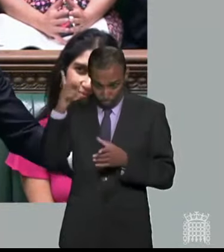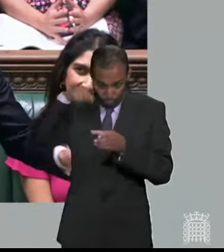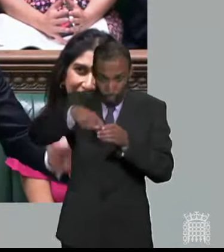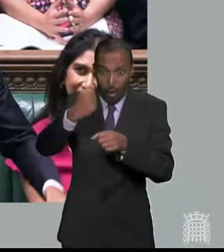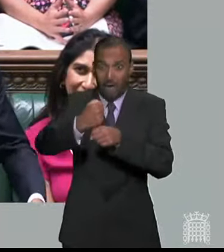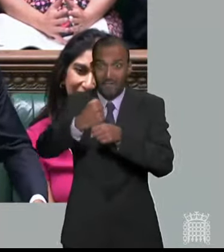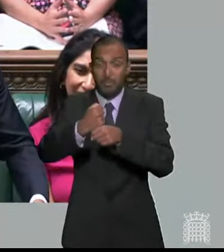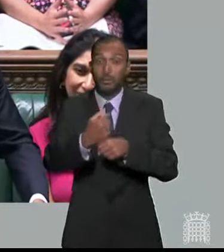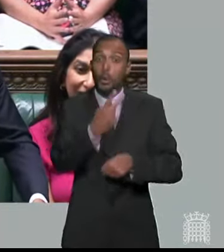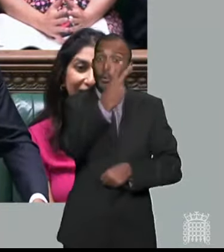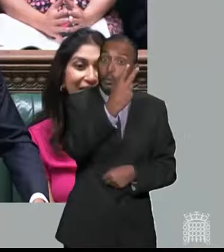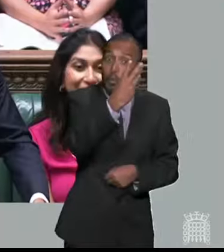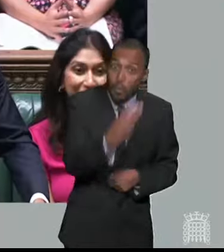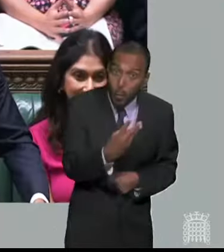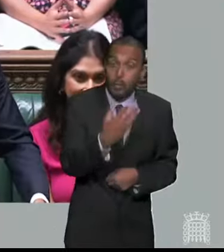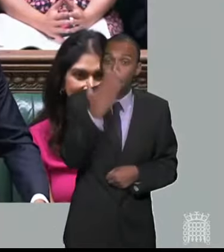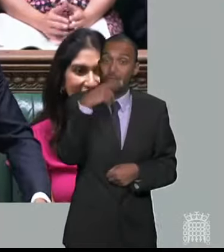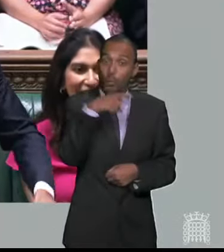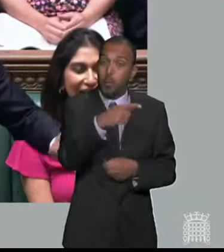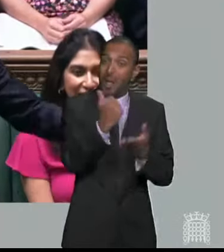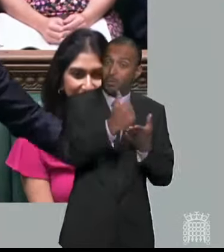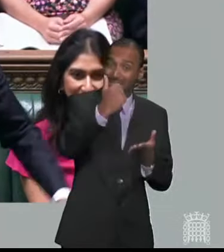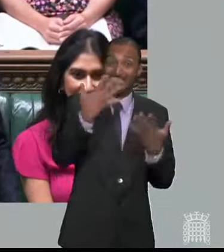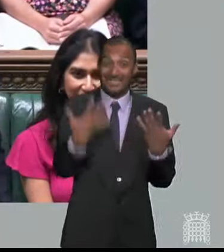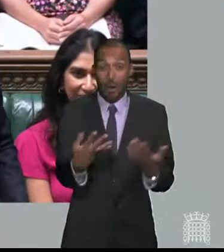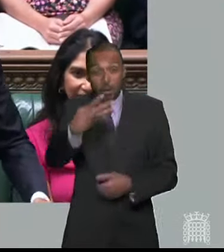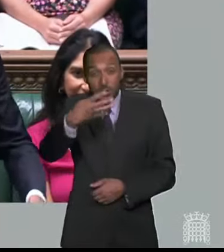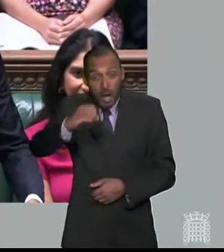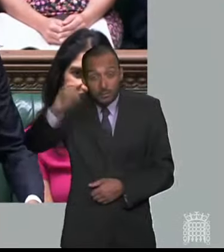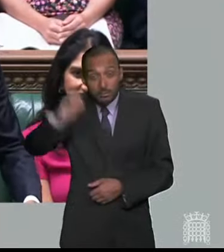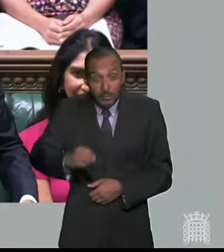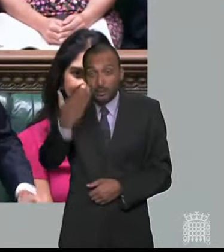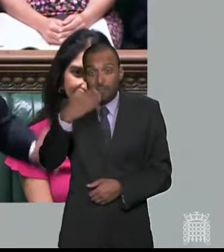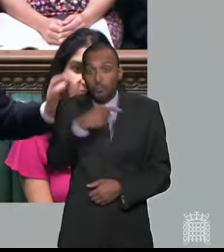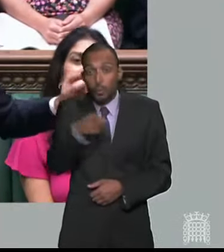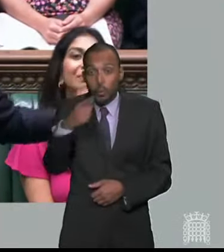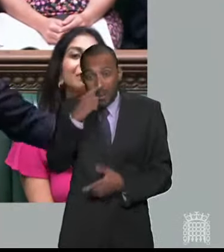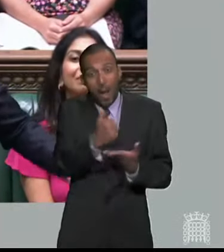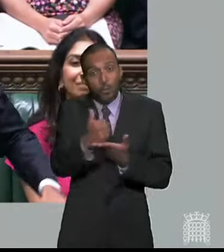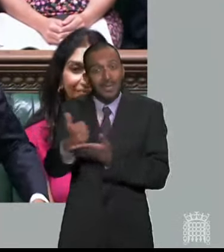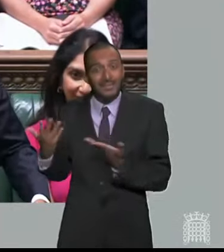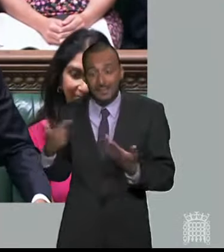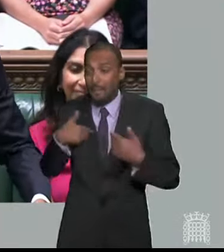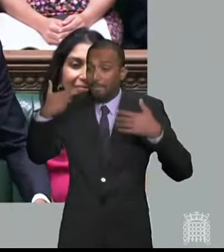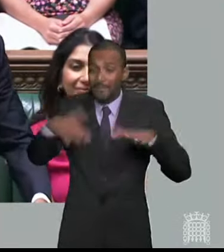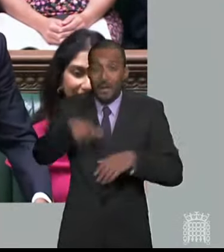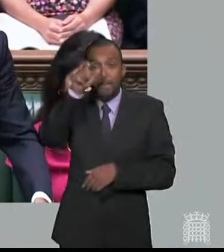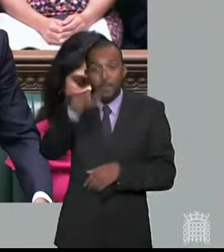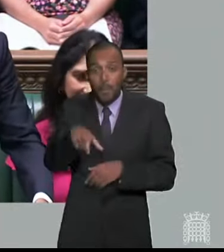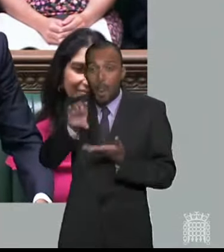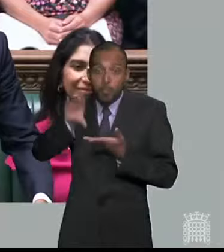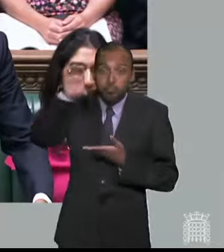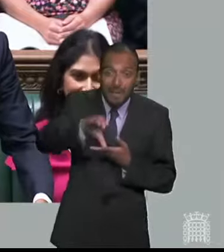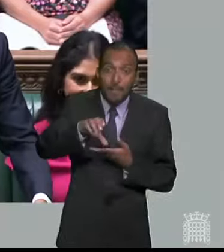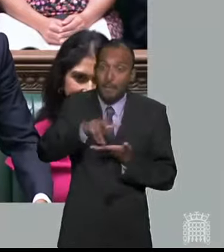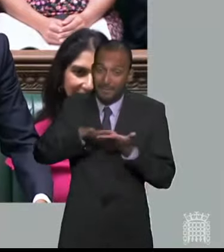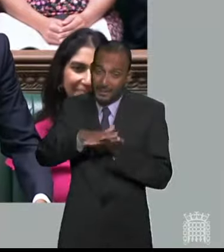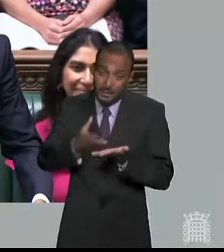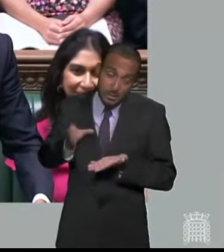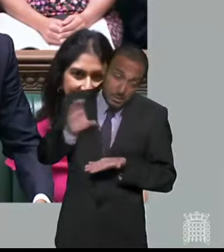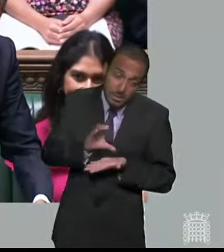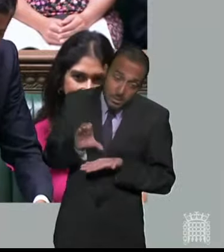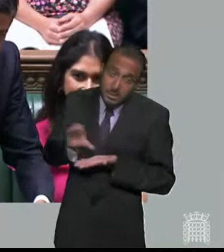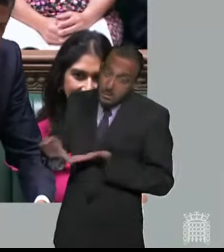it's 90%, Mr. Speaker. We introduced the pupil premium to get more funding to the most disadvantaged pupils,